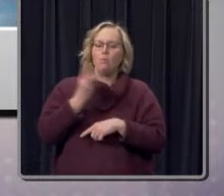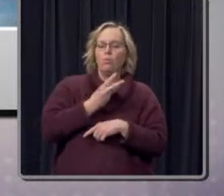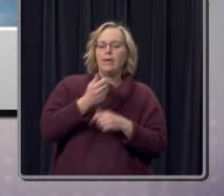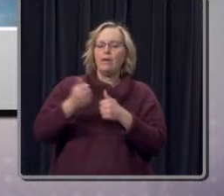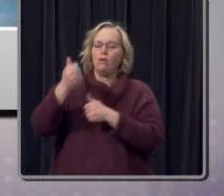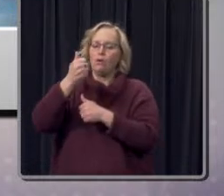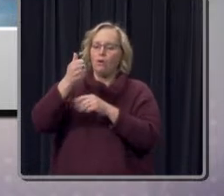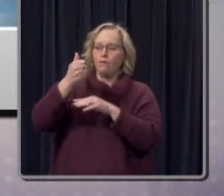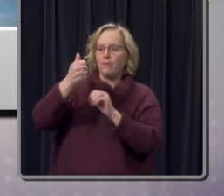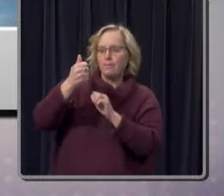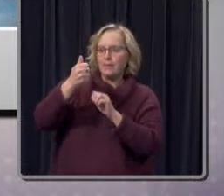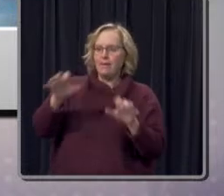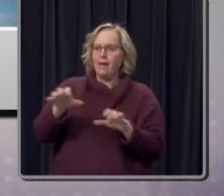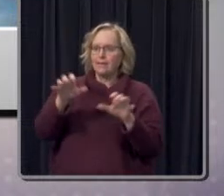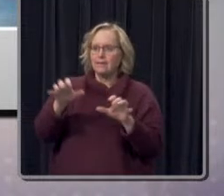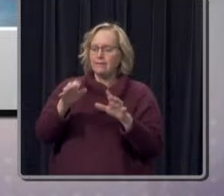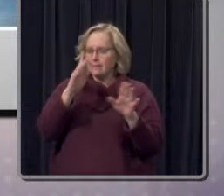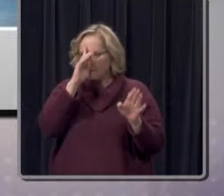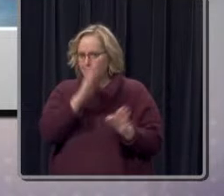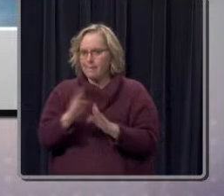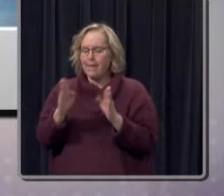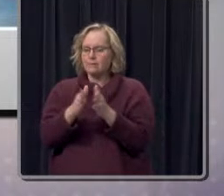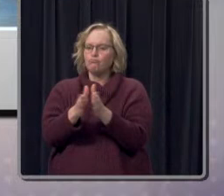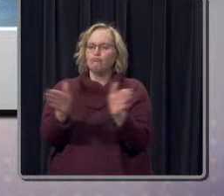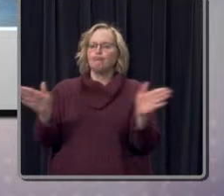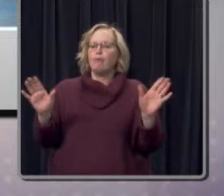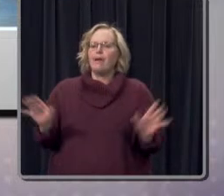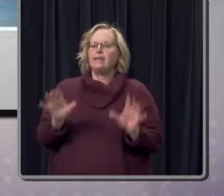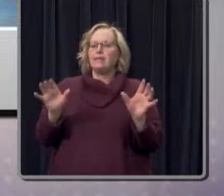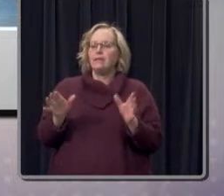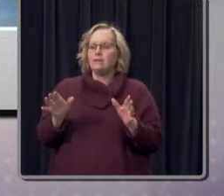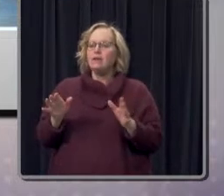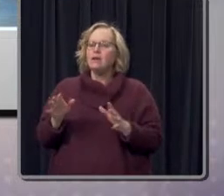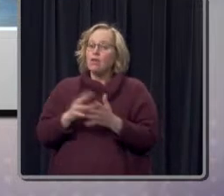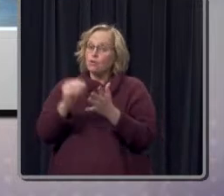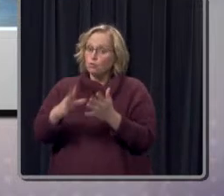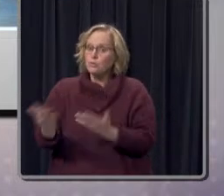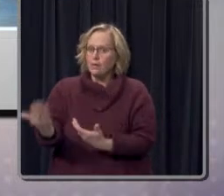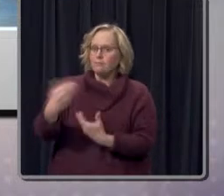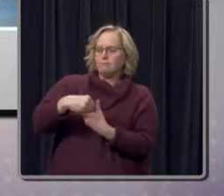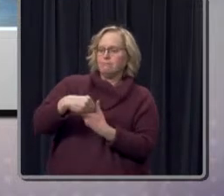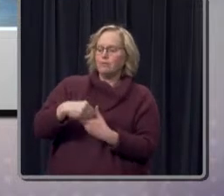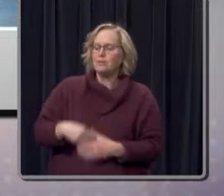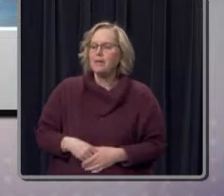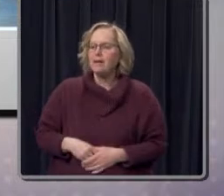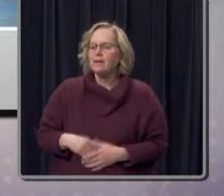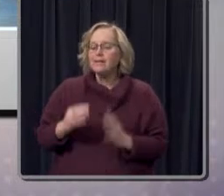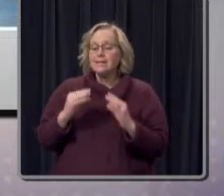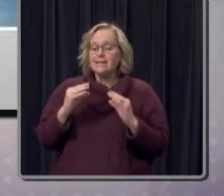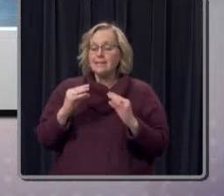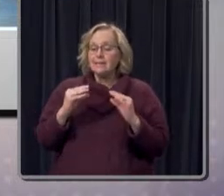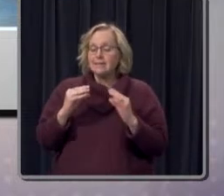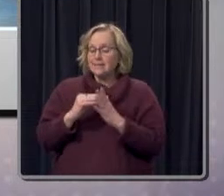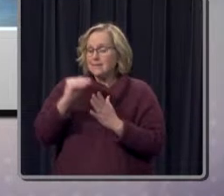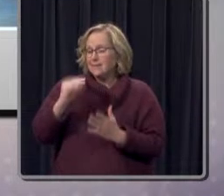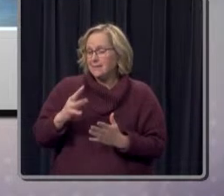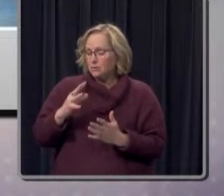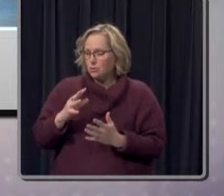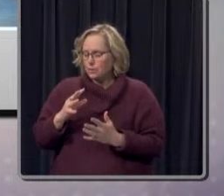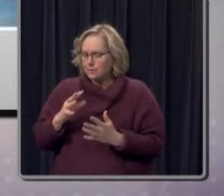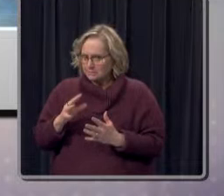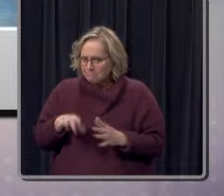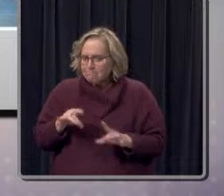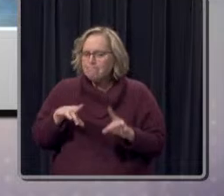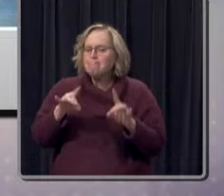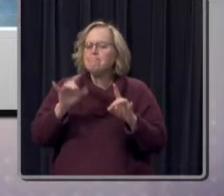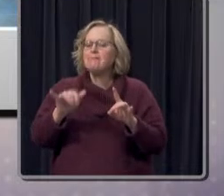scale activities for our students to participate in, as well as teachers have kind of picked up that and